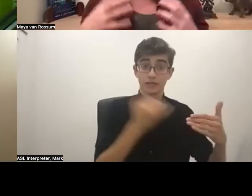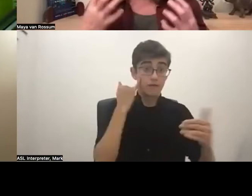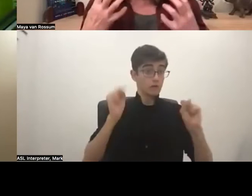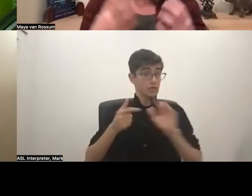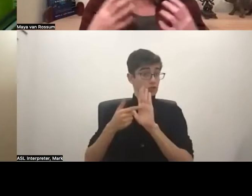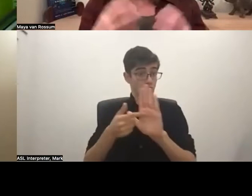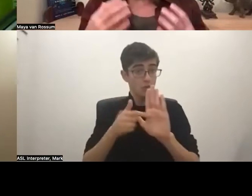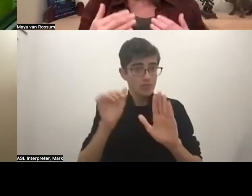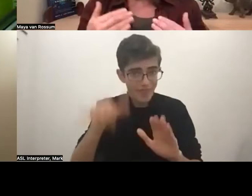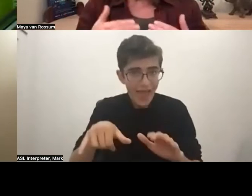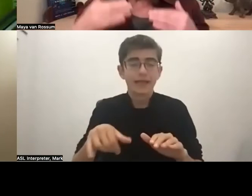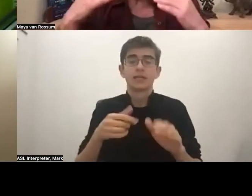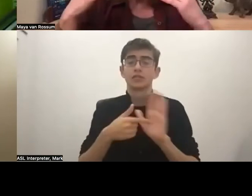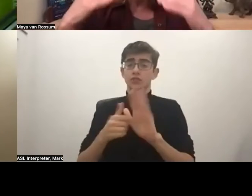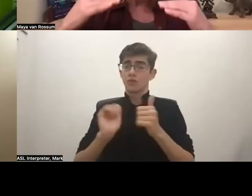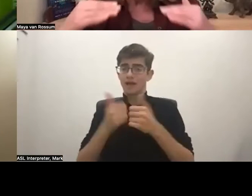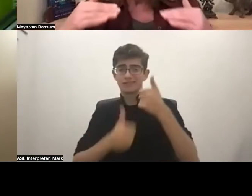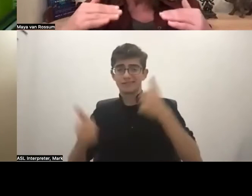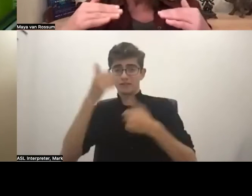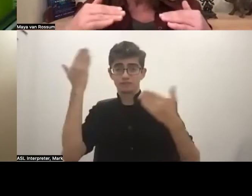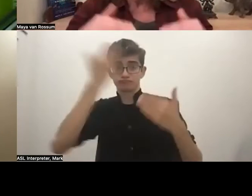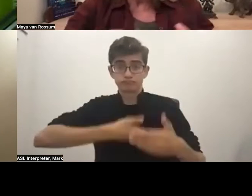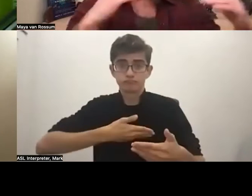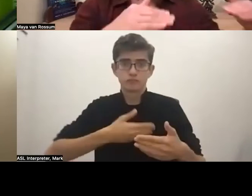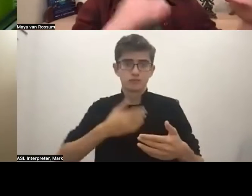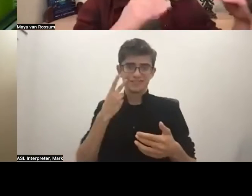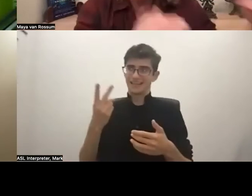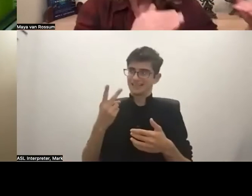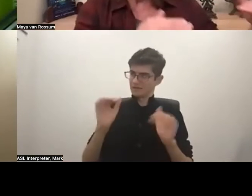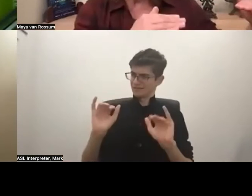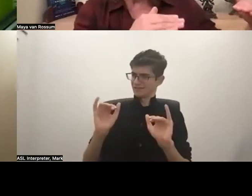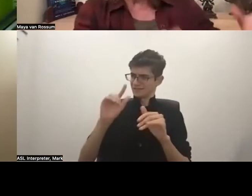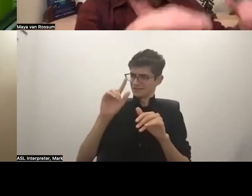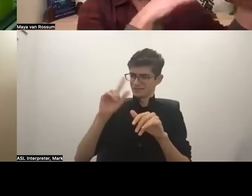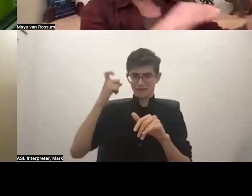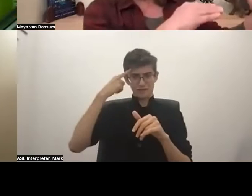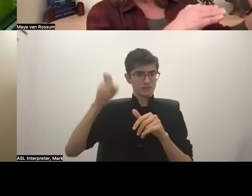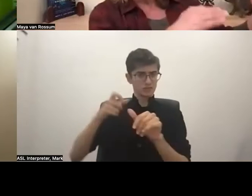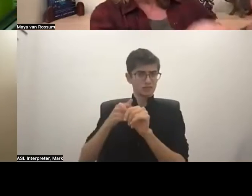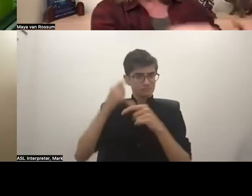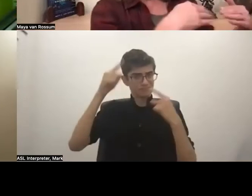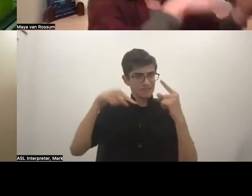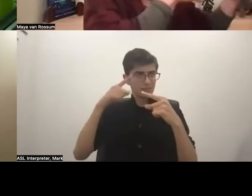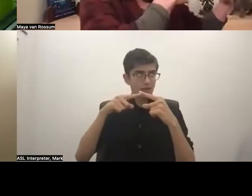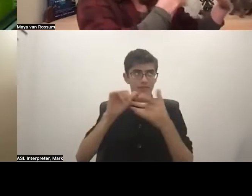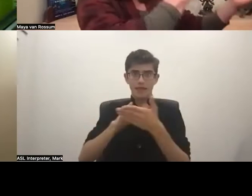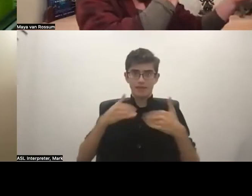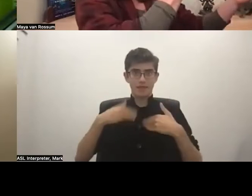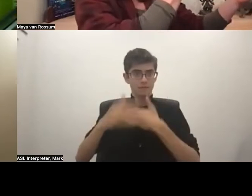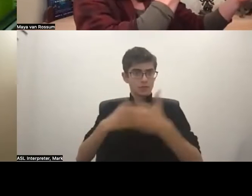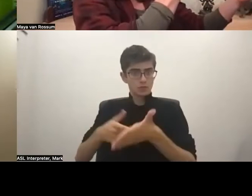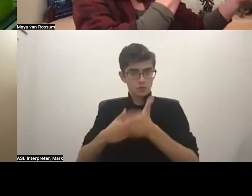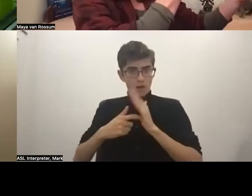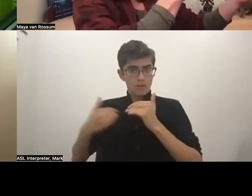show those kinds of analyses that should have taken place but did not take place because the government just decided to